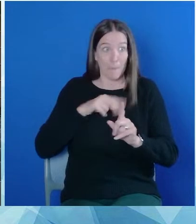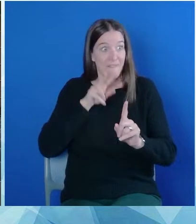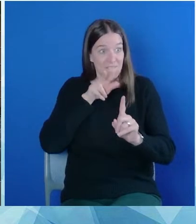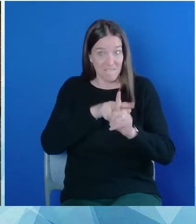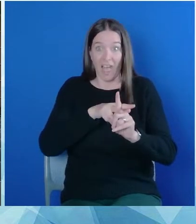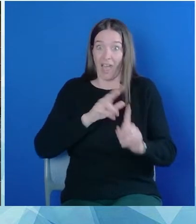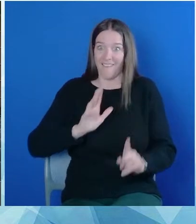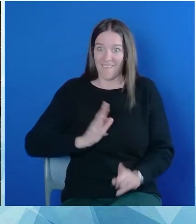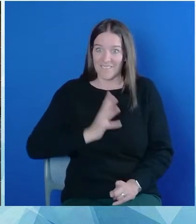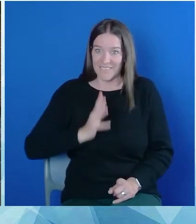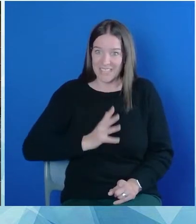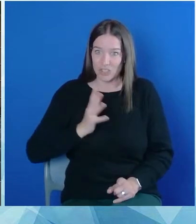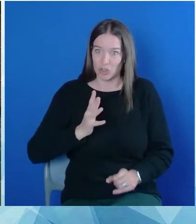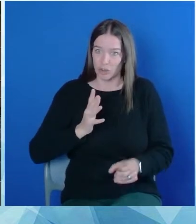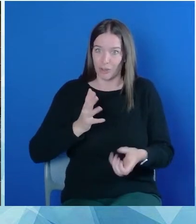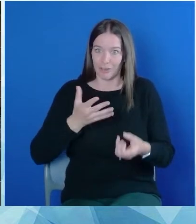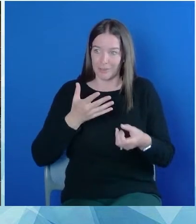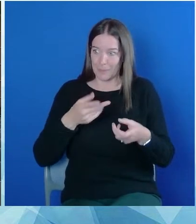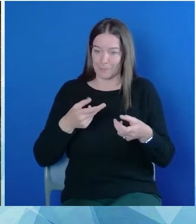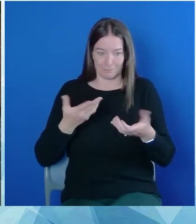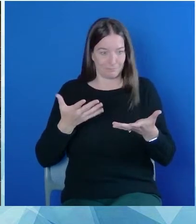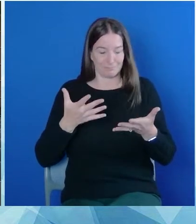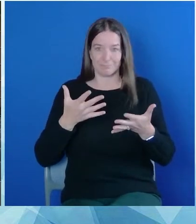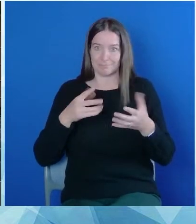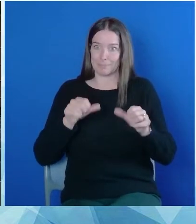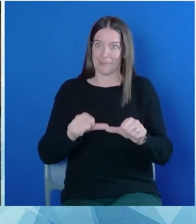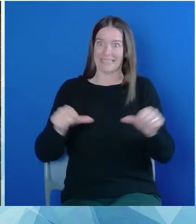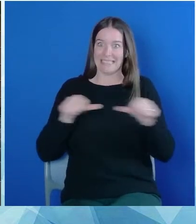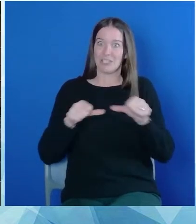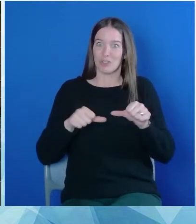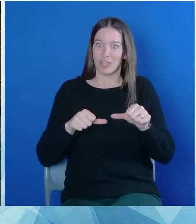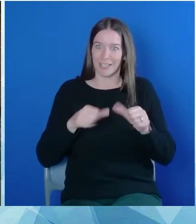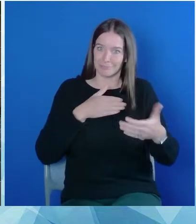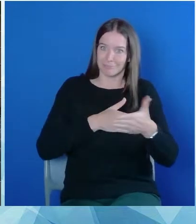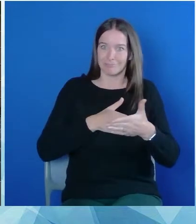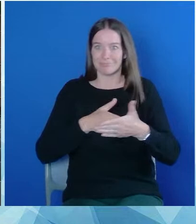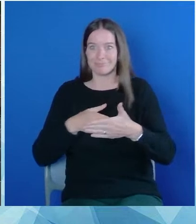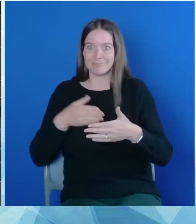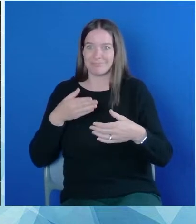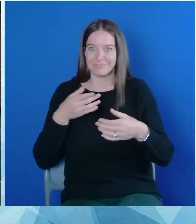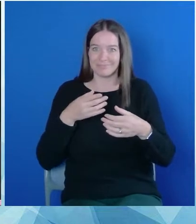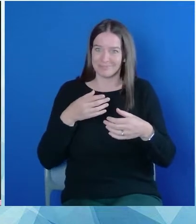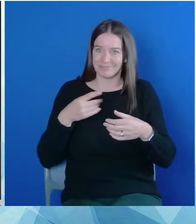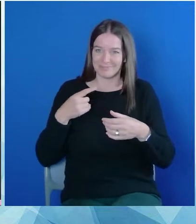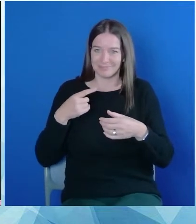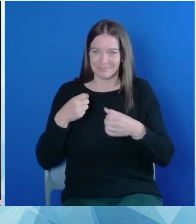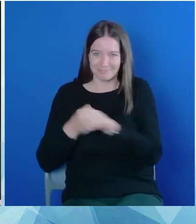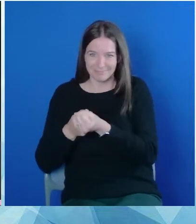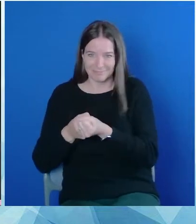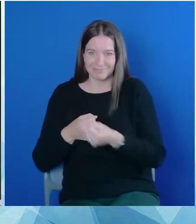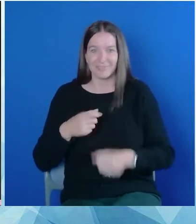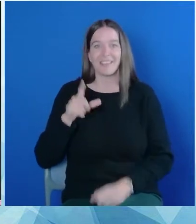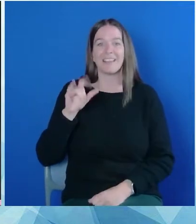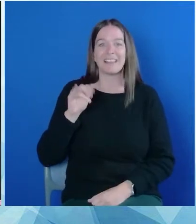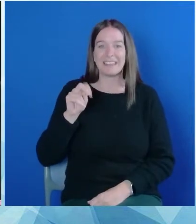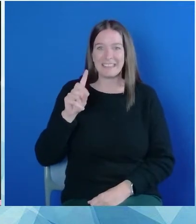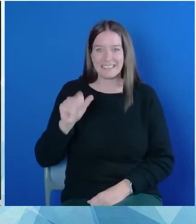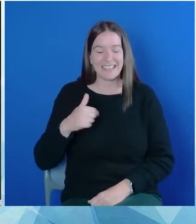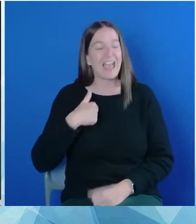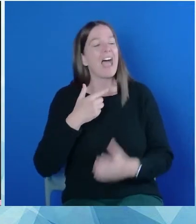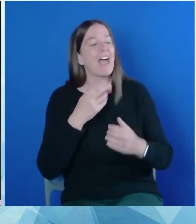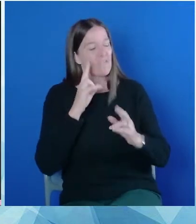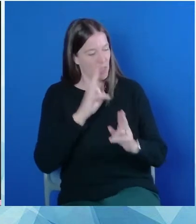position. I got you. I would love to have the honor of moving that the board oppose